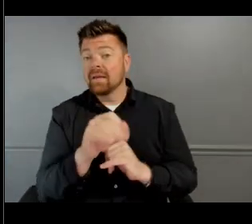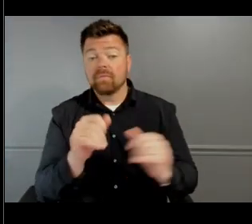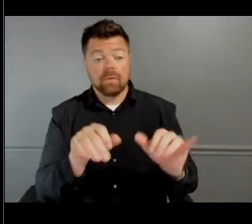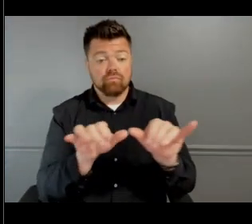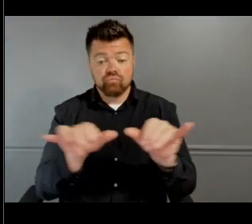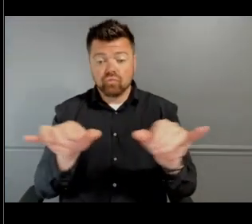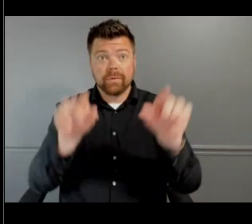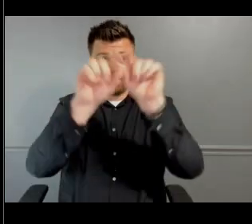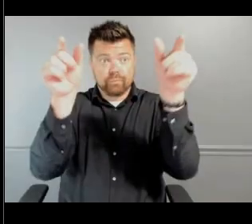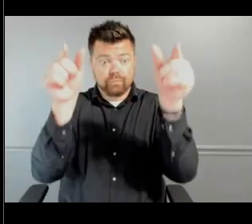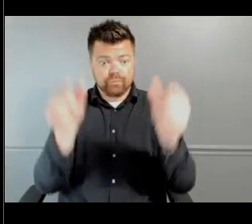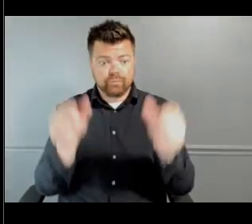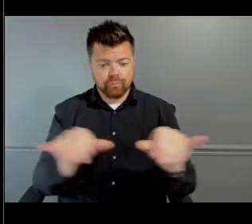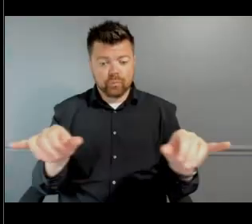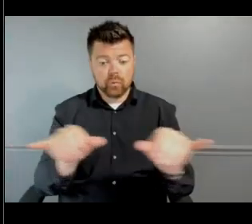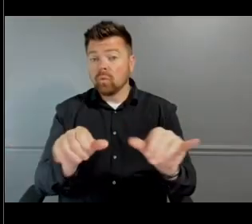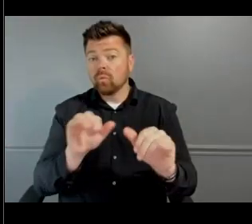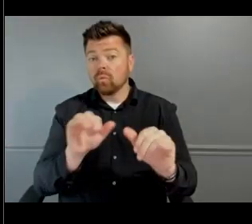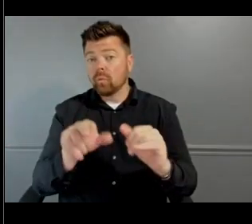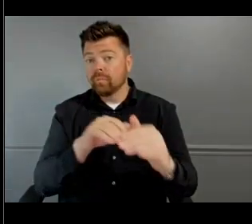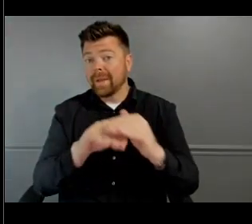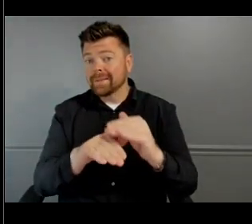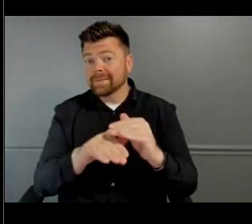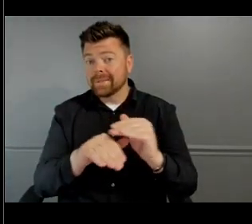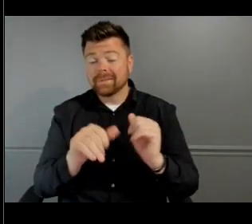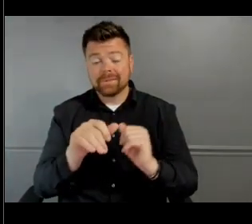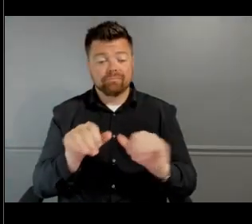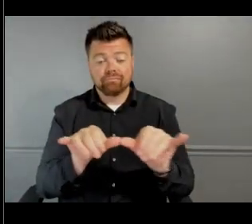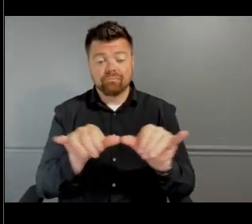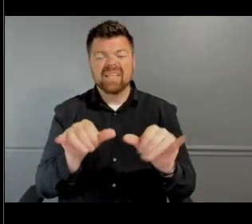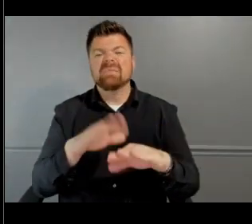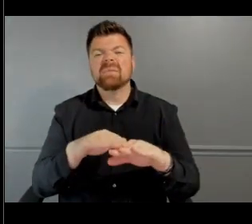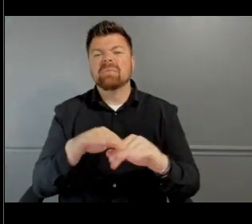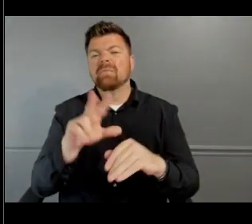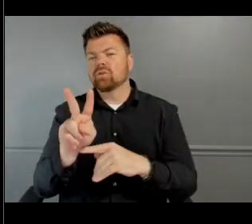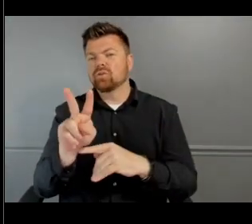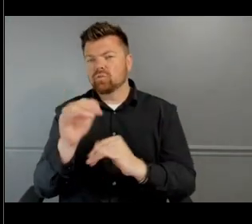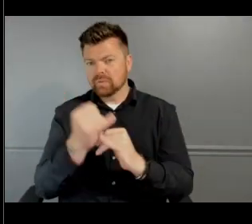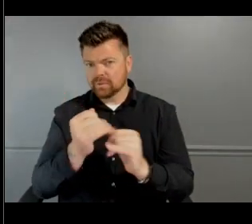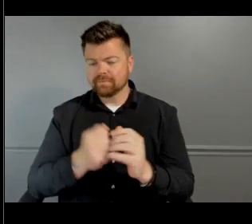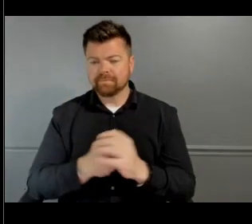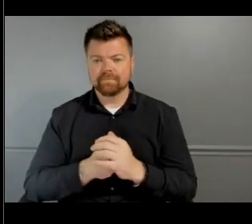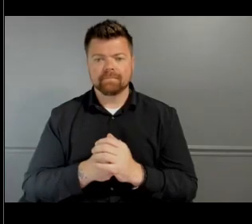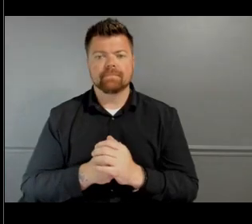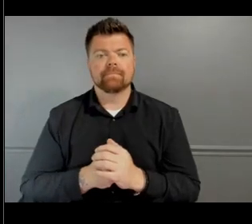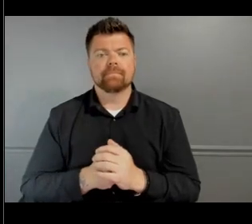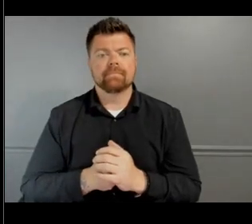or passage is a minimum of 32 inches.